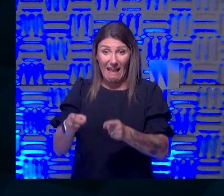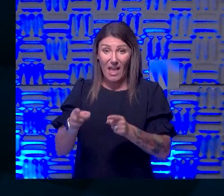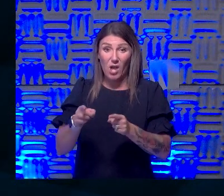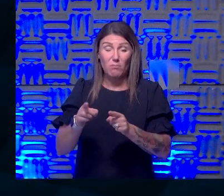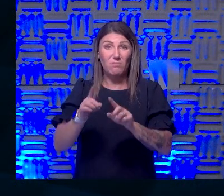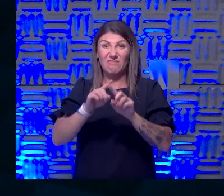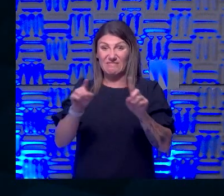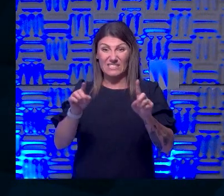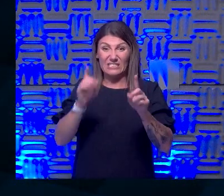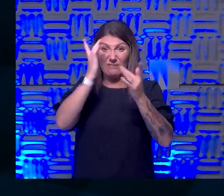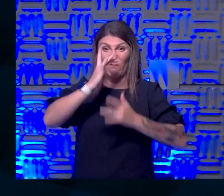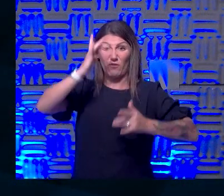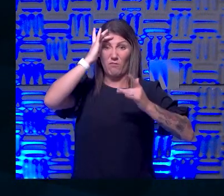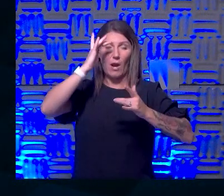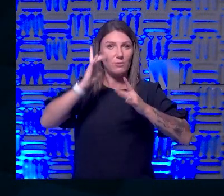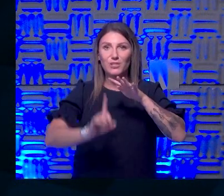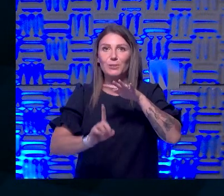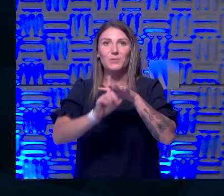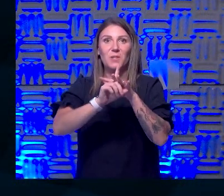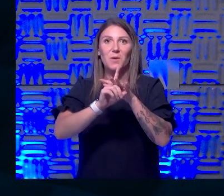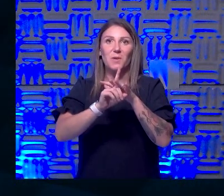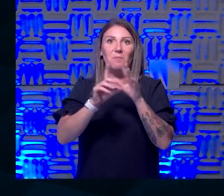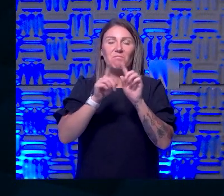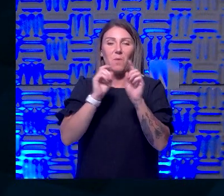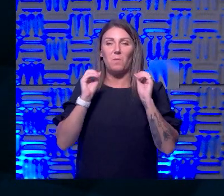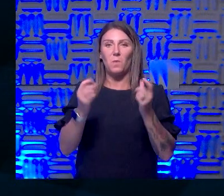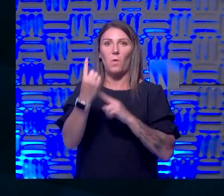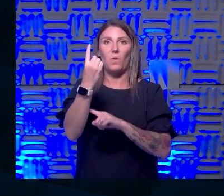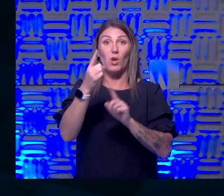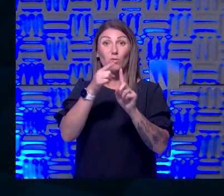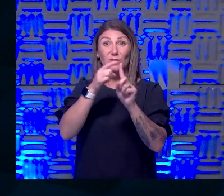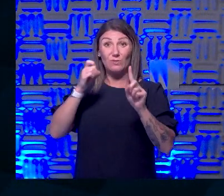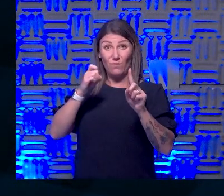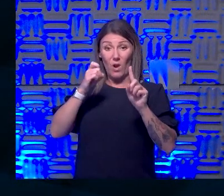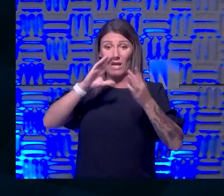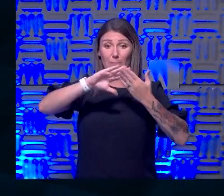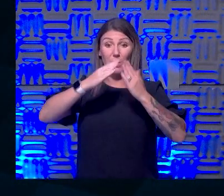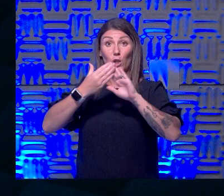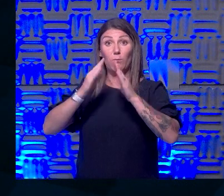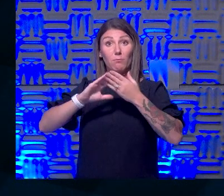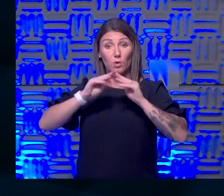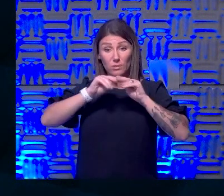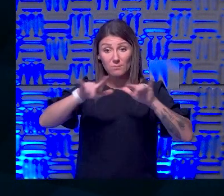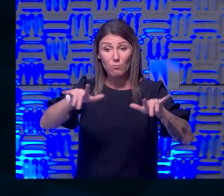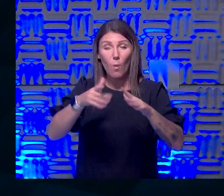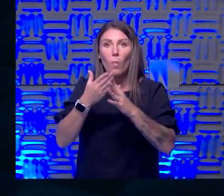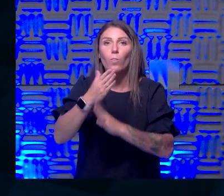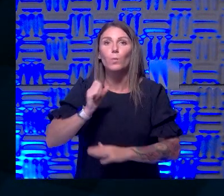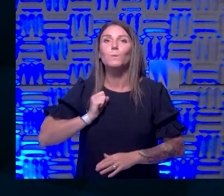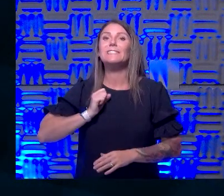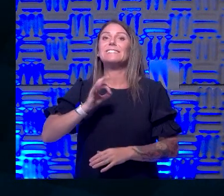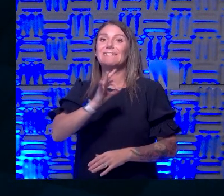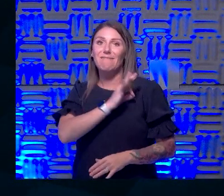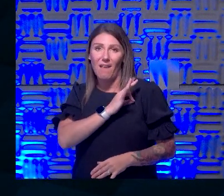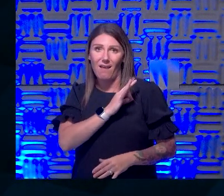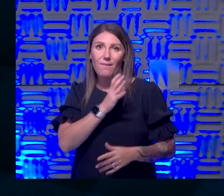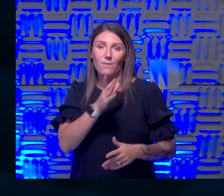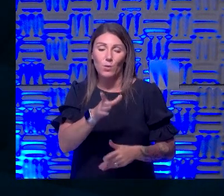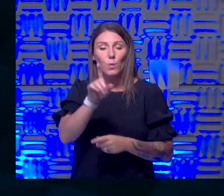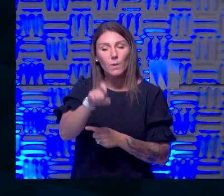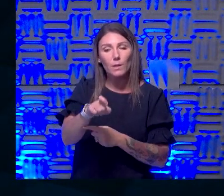different virus that somehow cropped up. It was brought in by community spread through staff members. So we have to remember